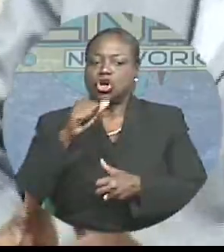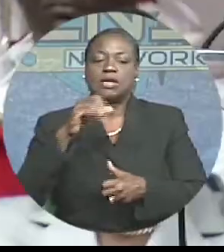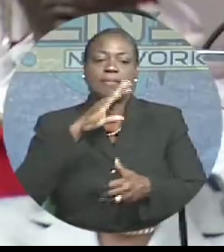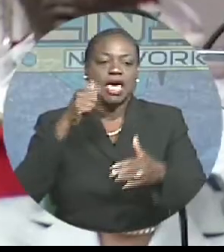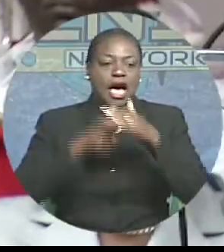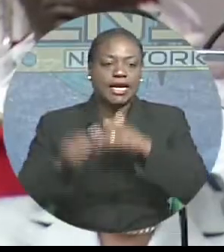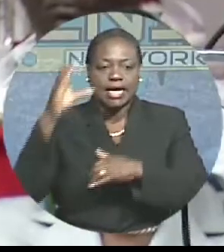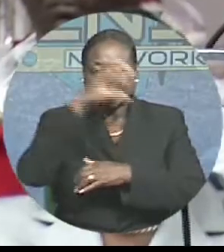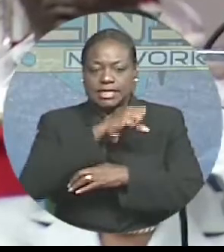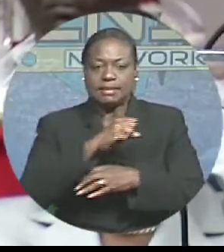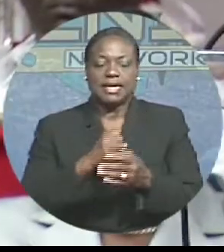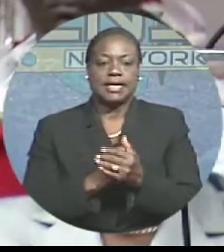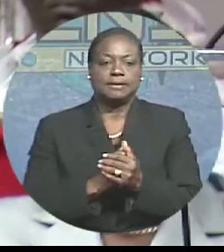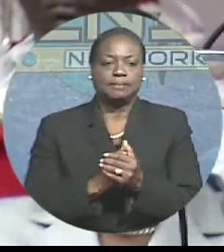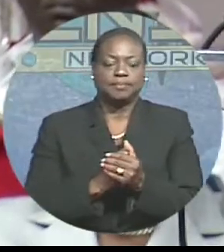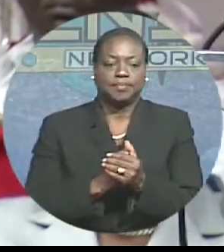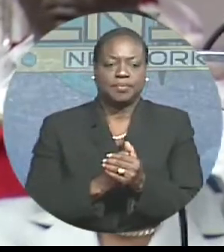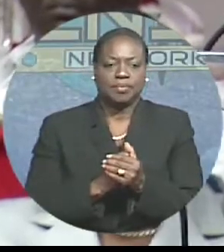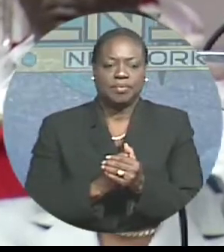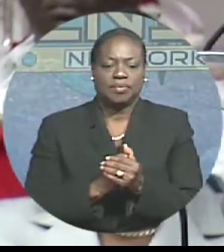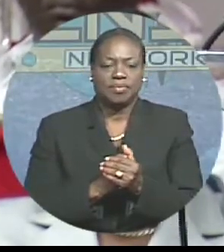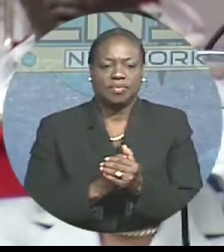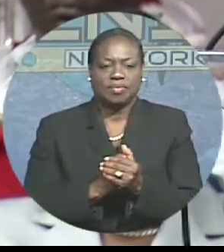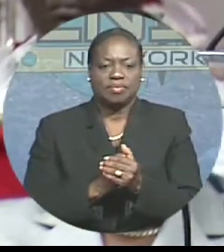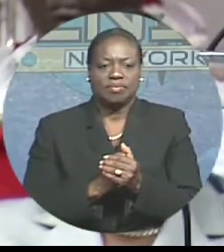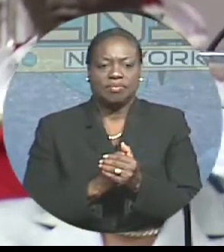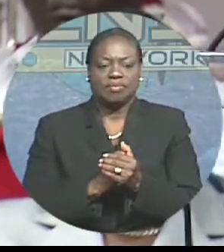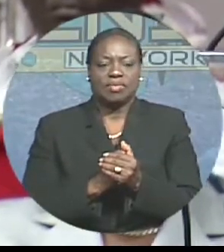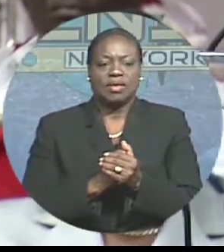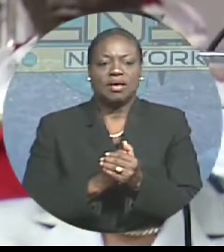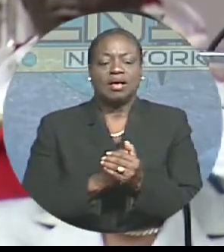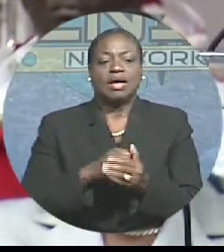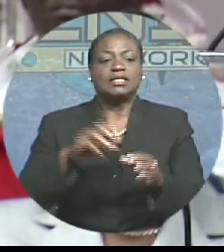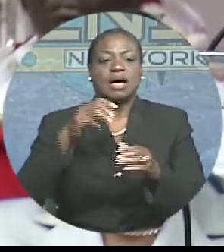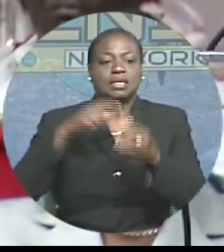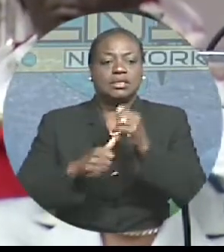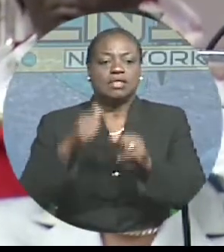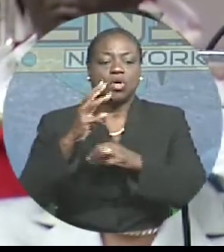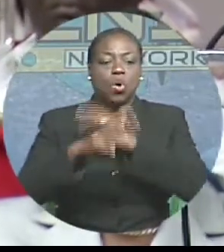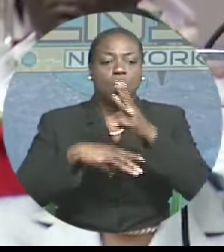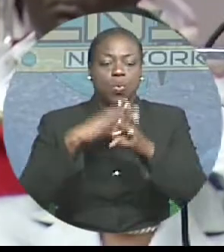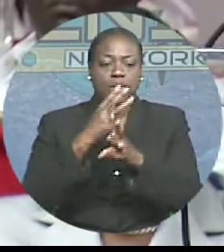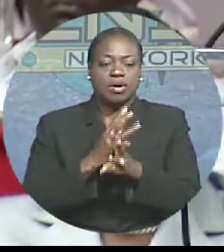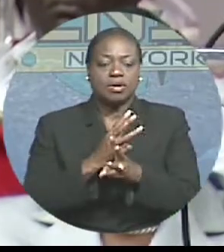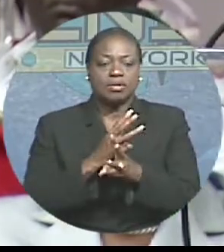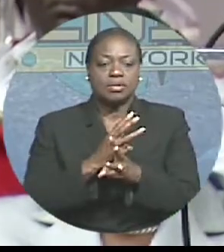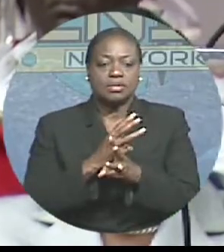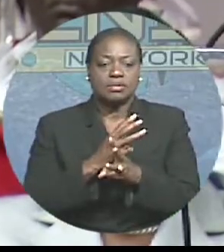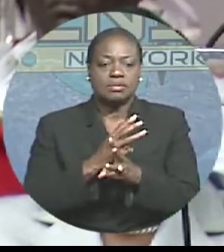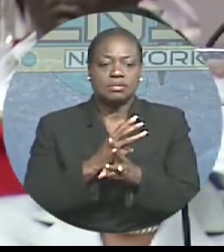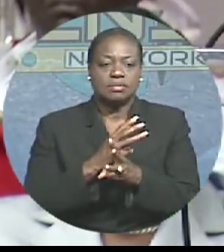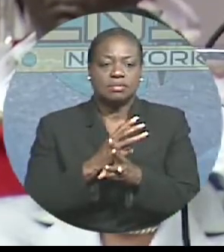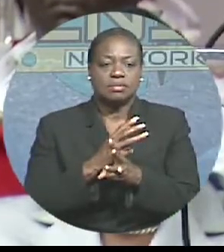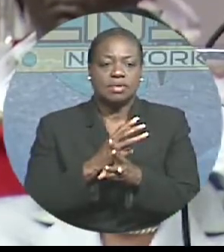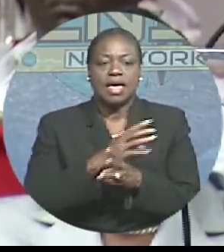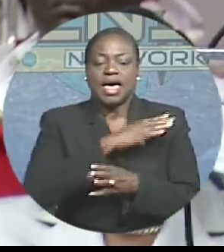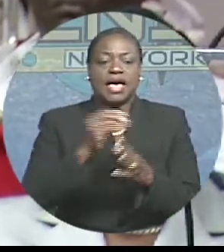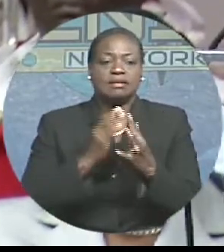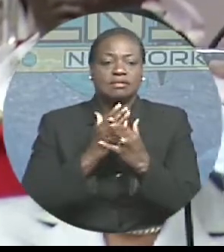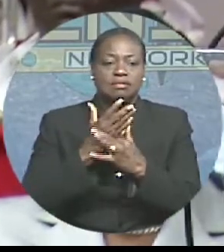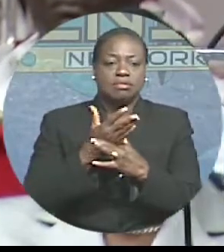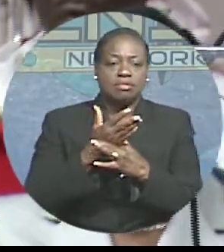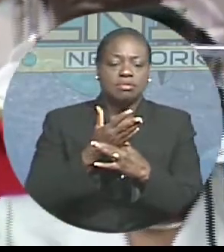underestimated. They are determined to go on pouring drugs onto the world market through established channels and through new